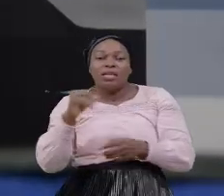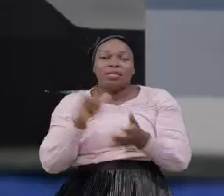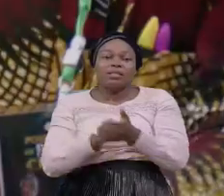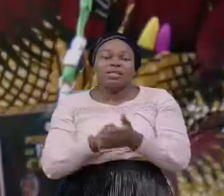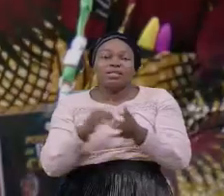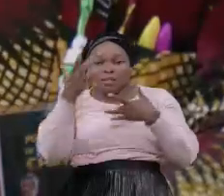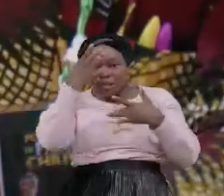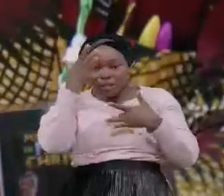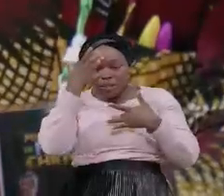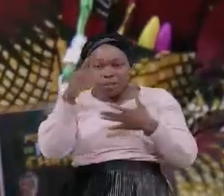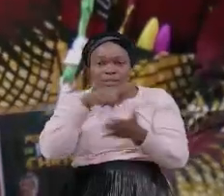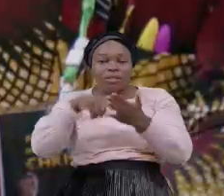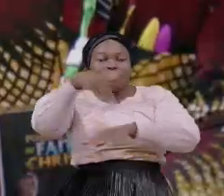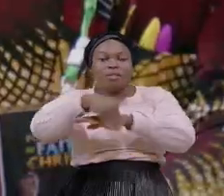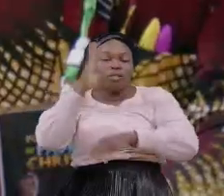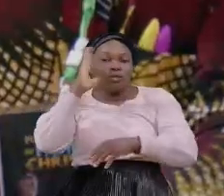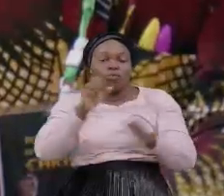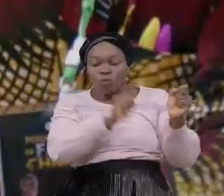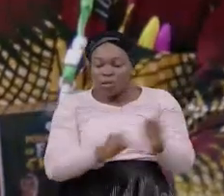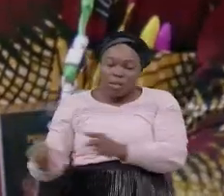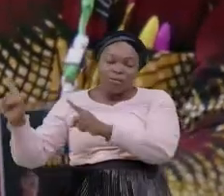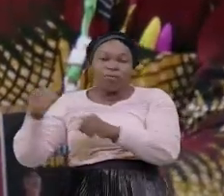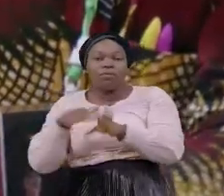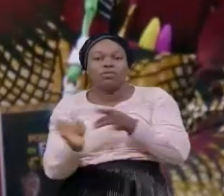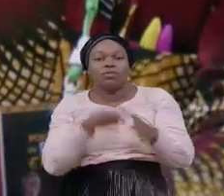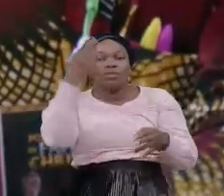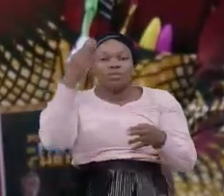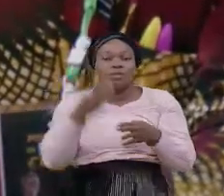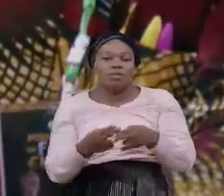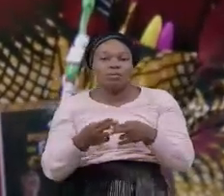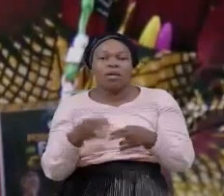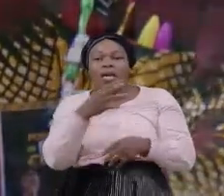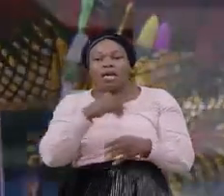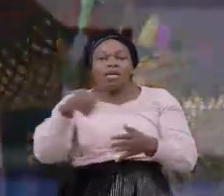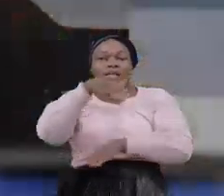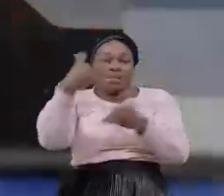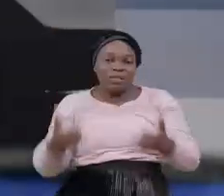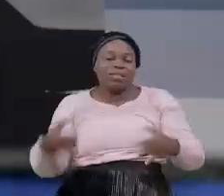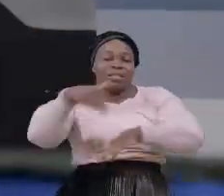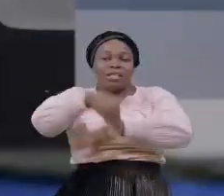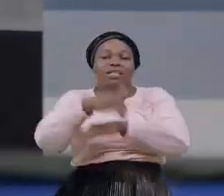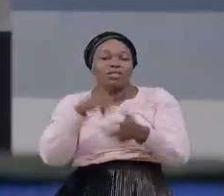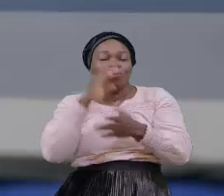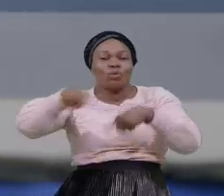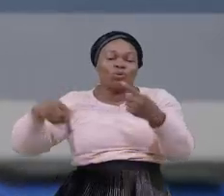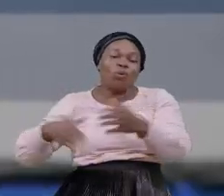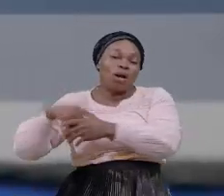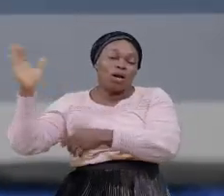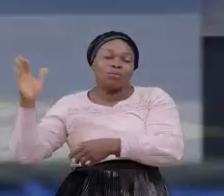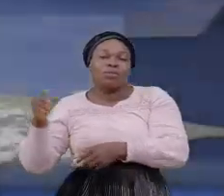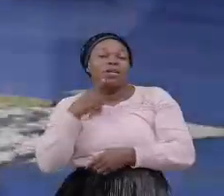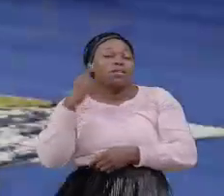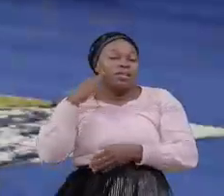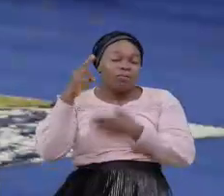out. Blindness, go out, it will go out. Deafness, go out,